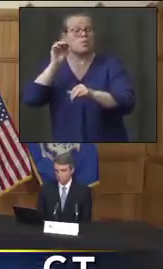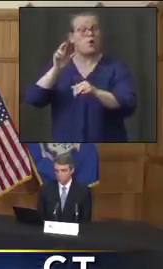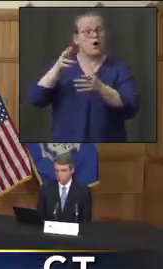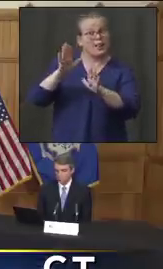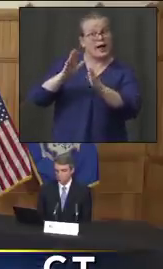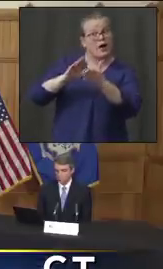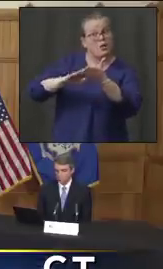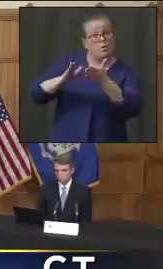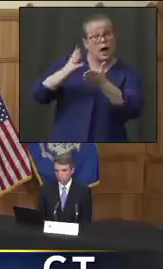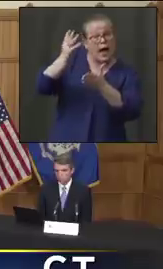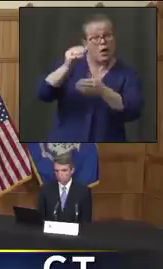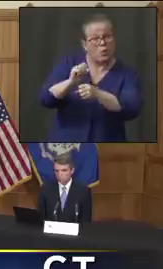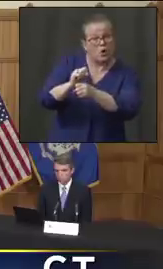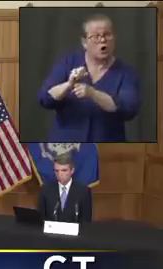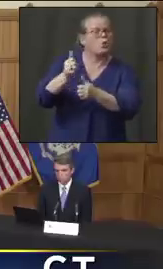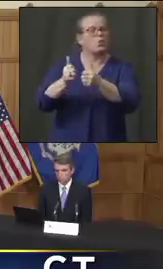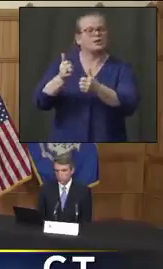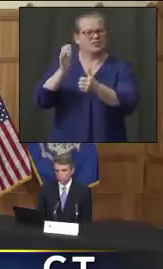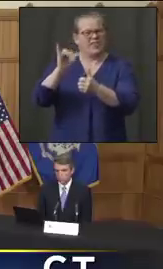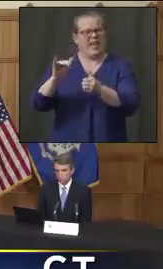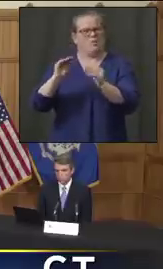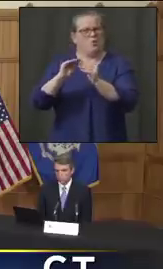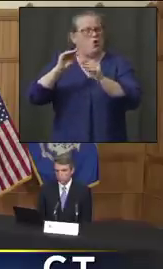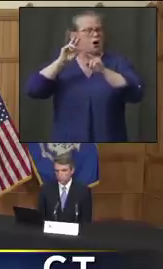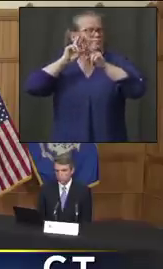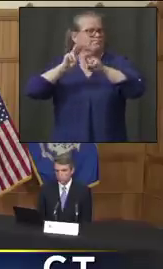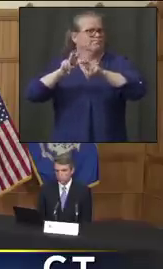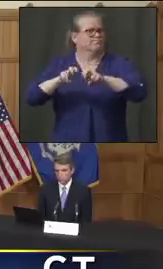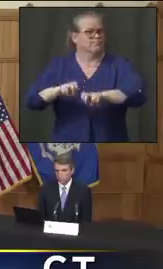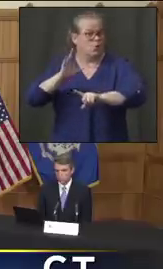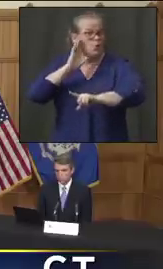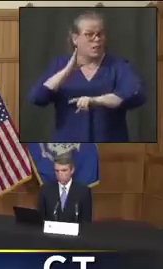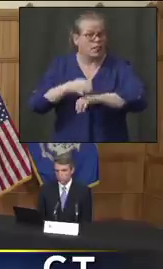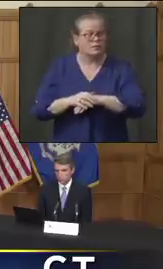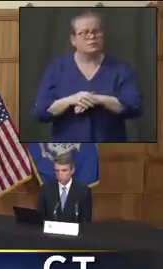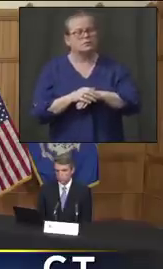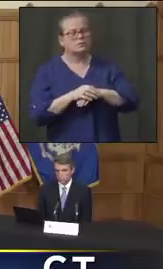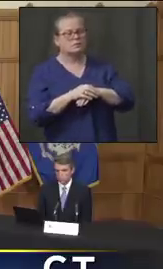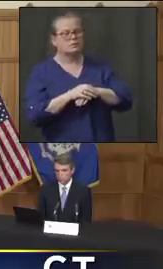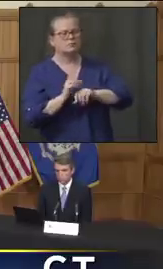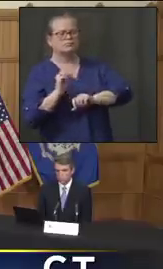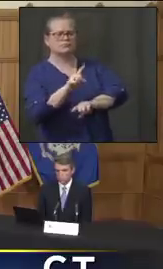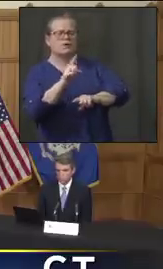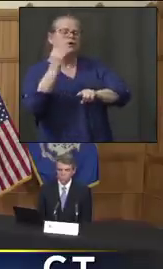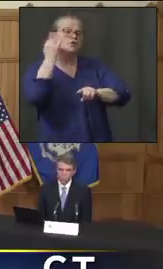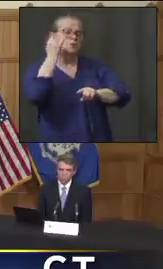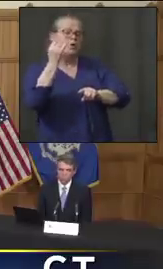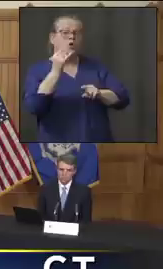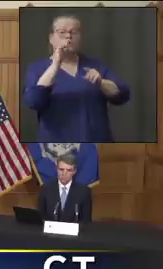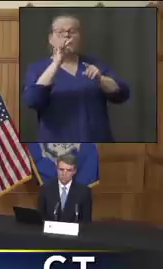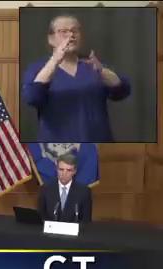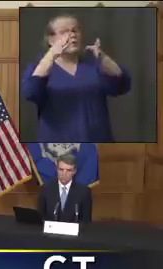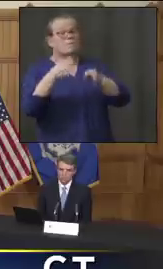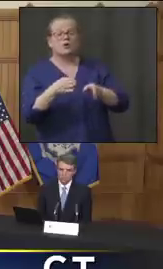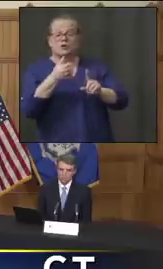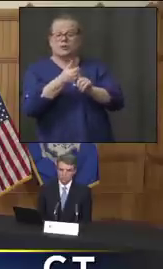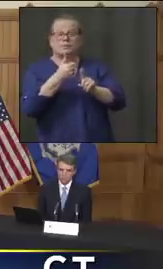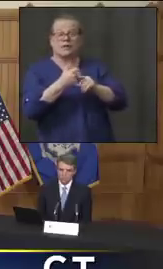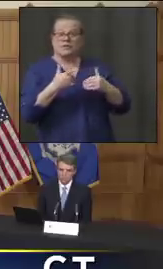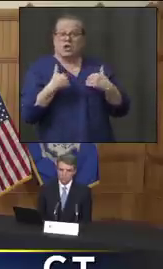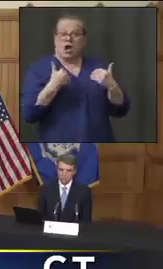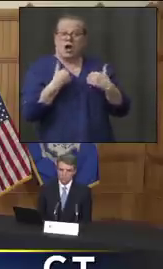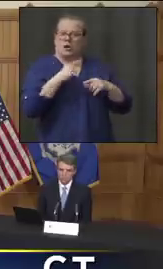And then will there be any protections for someone who, doesn't fall into an older age range category, who just isn't